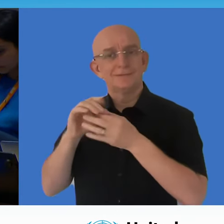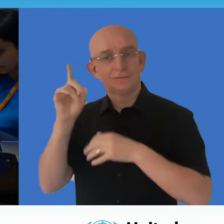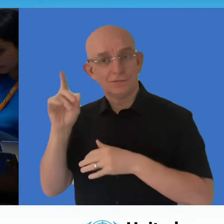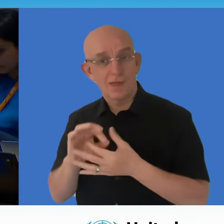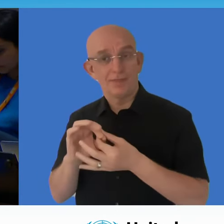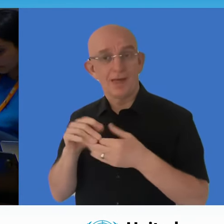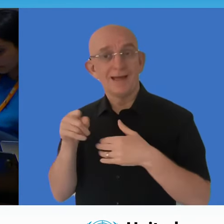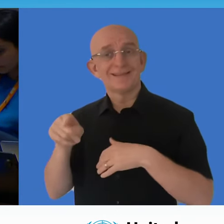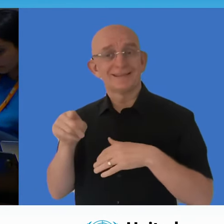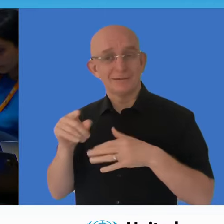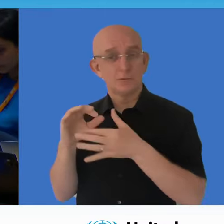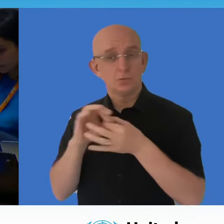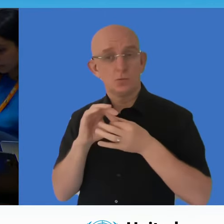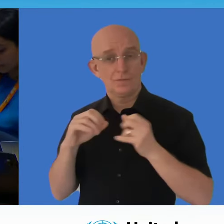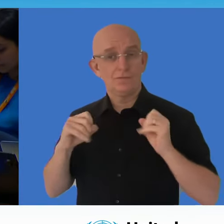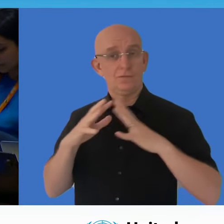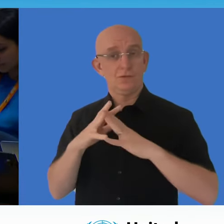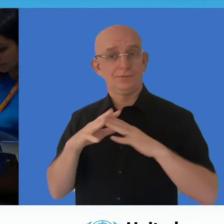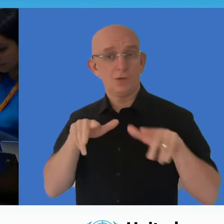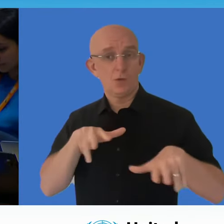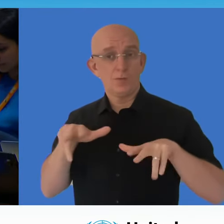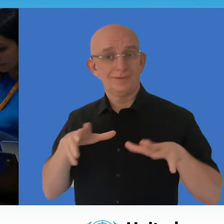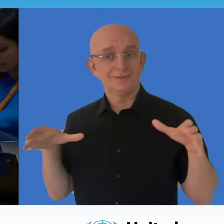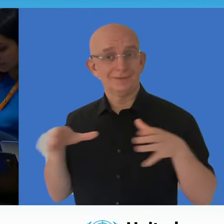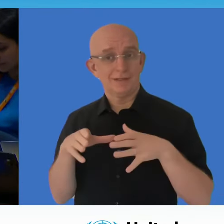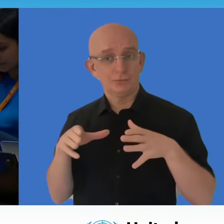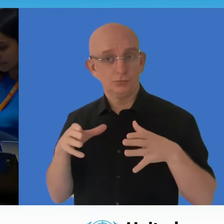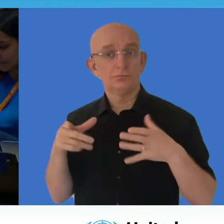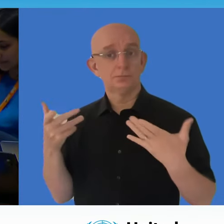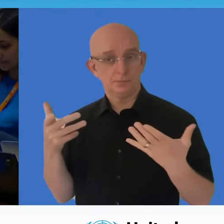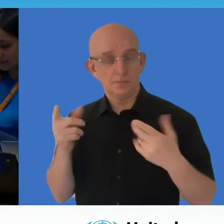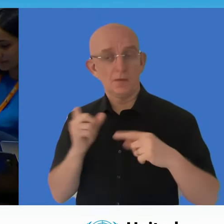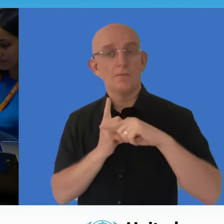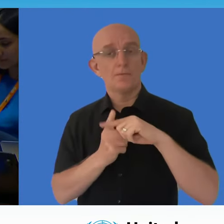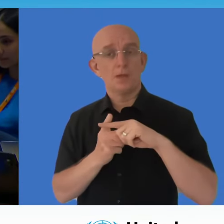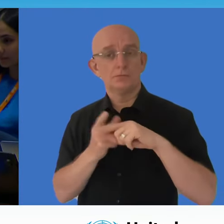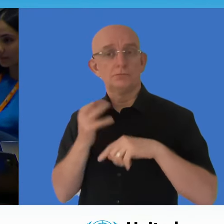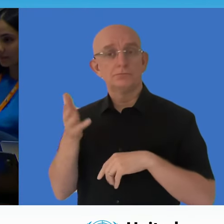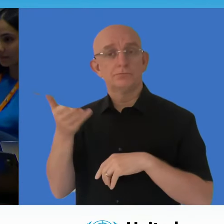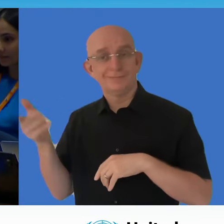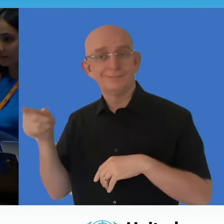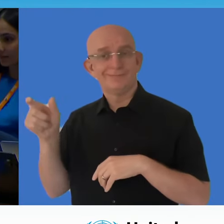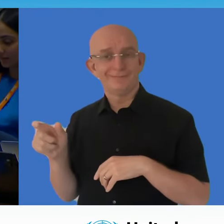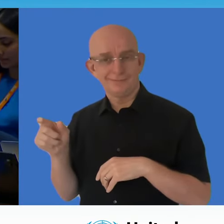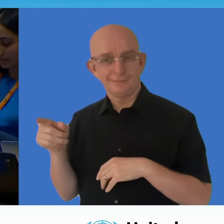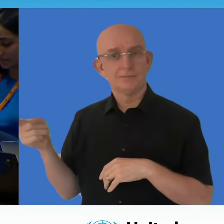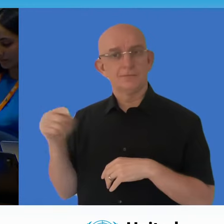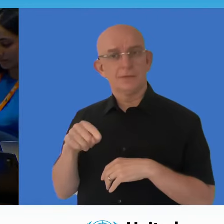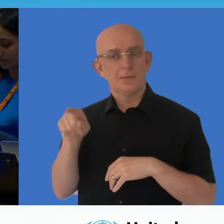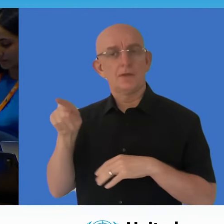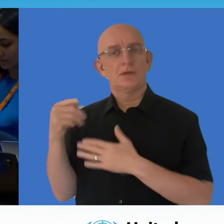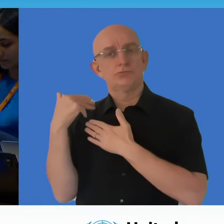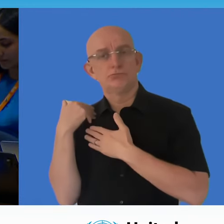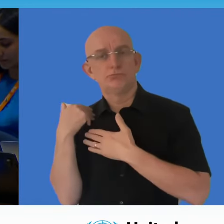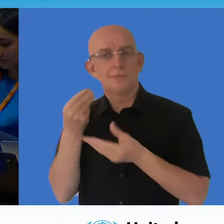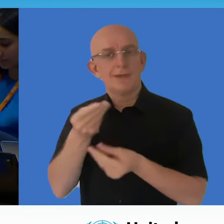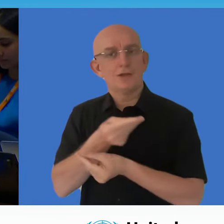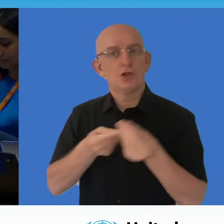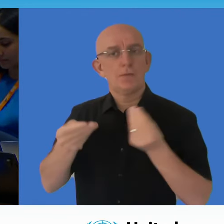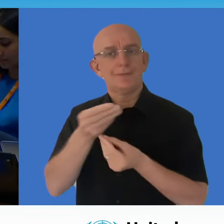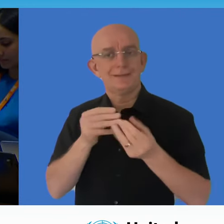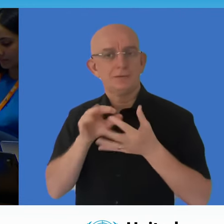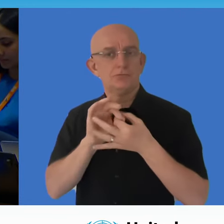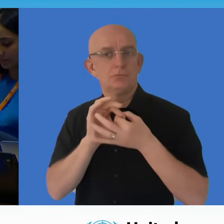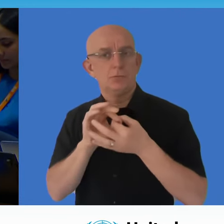also welcome Ms. Augusta Saraiva, economic reporter and United Nations correspondent for Bloomberg